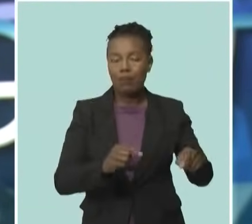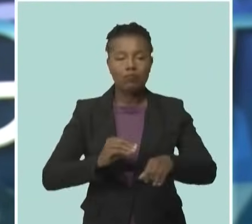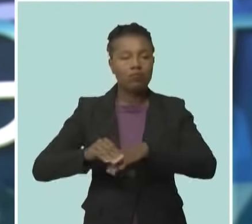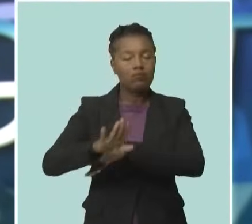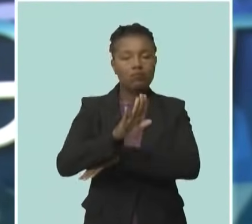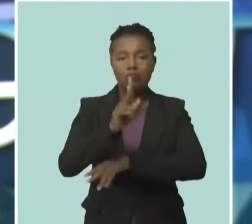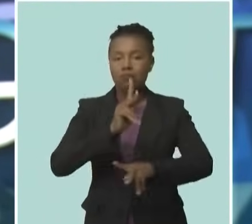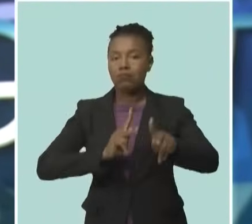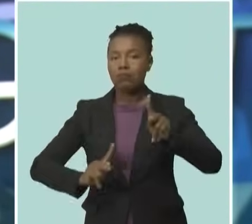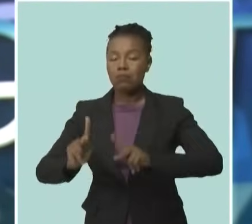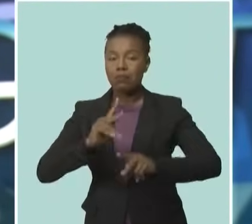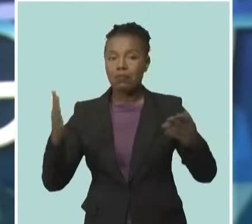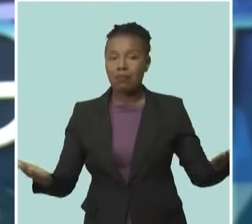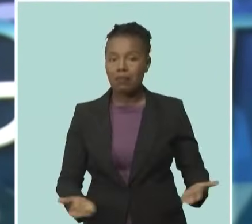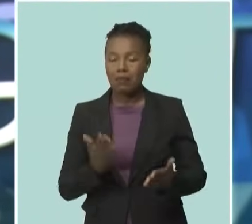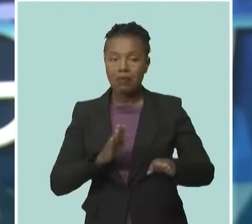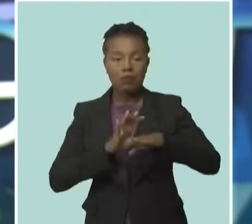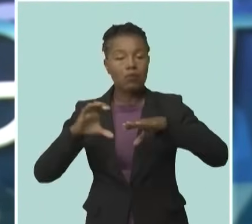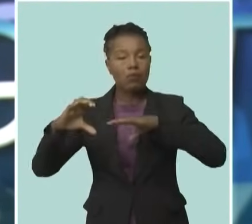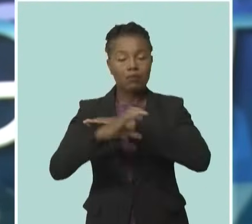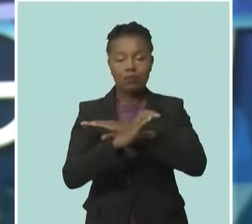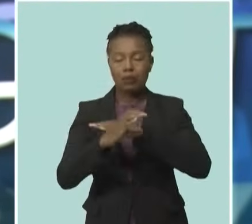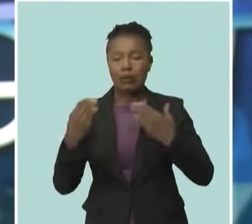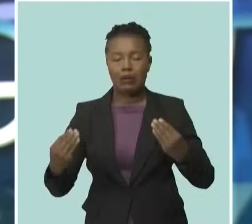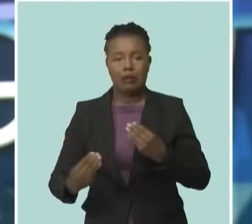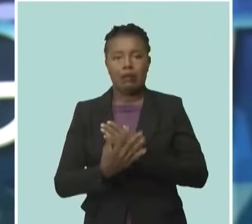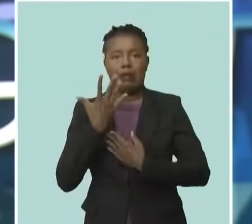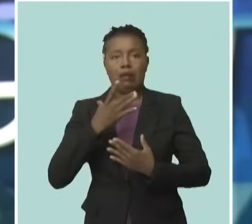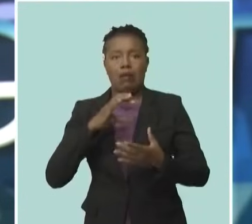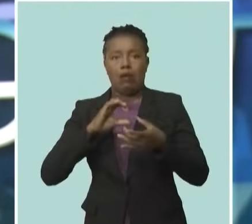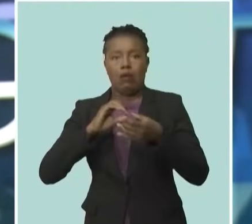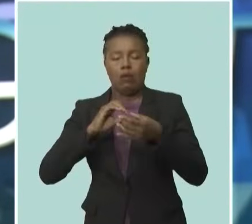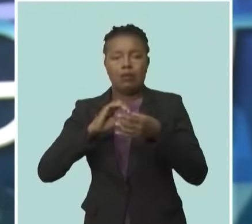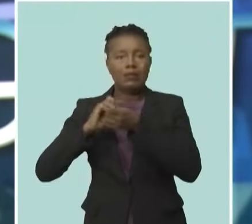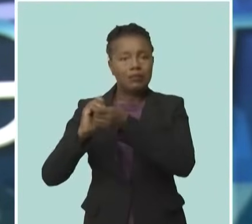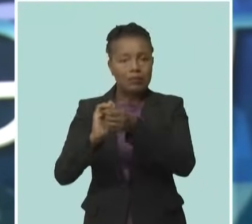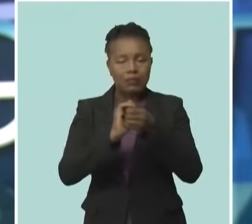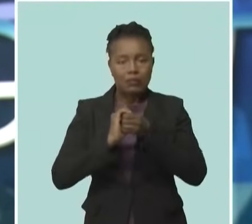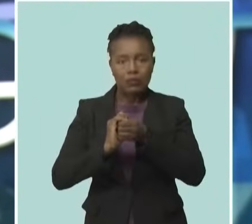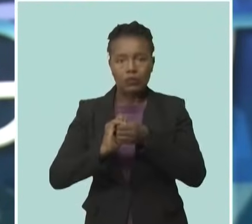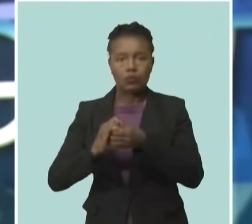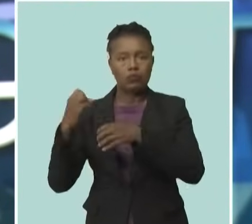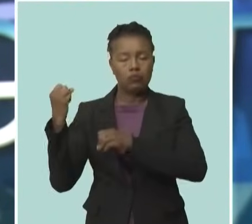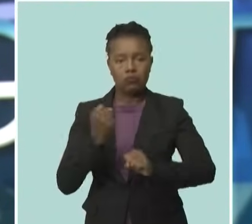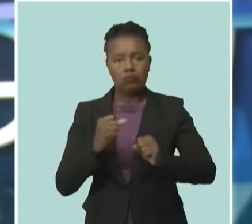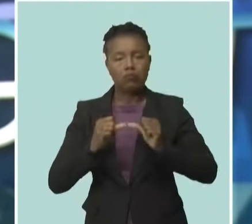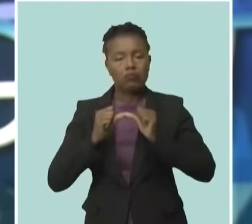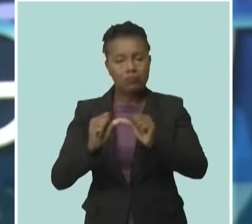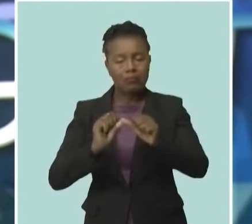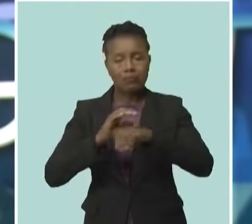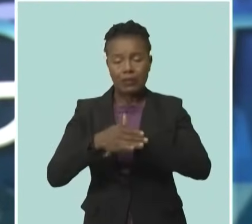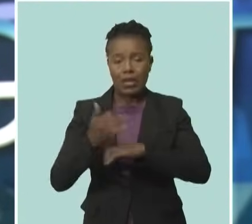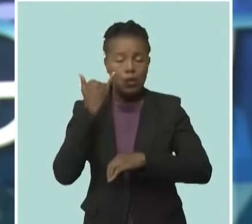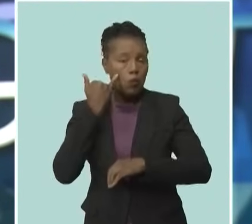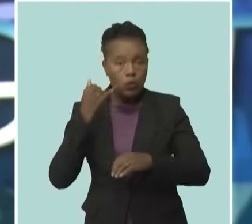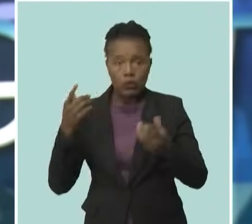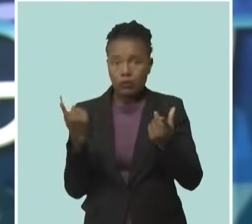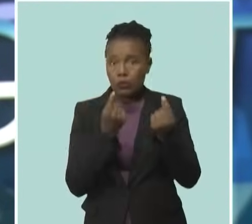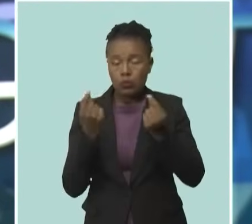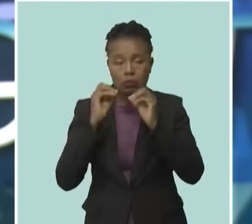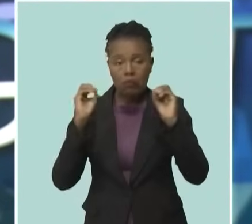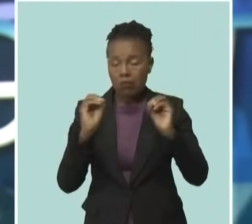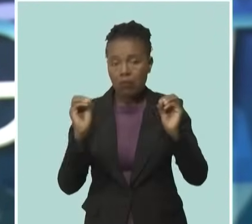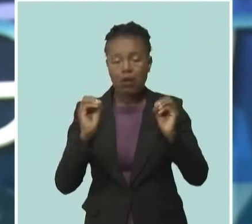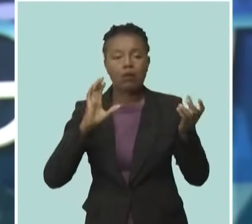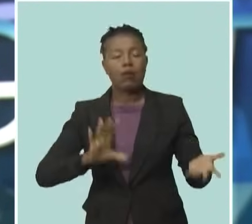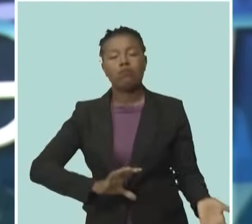regional neighbors threatens to erode the region's social and economic stability if left unchecked. This warning from